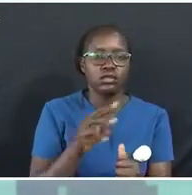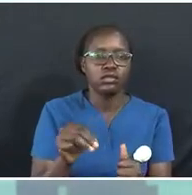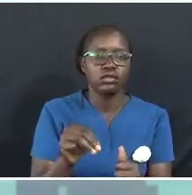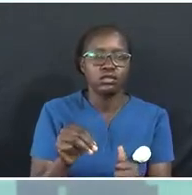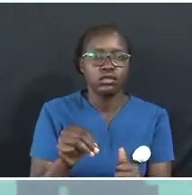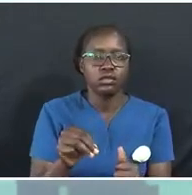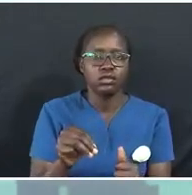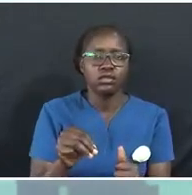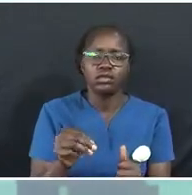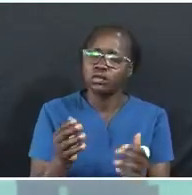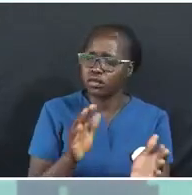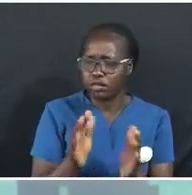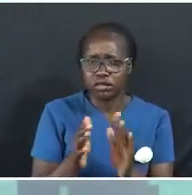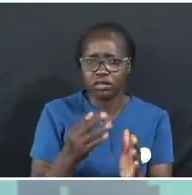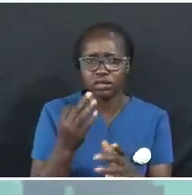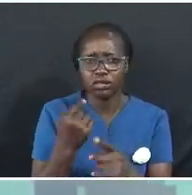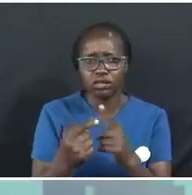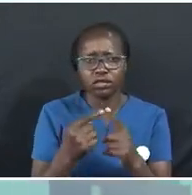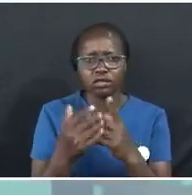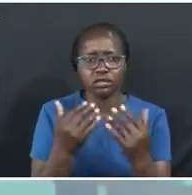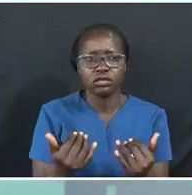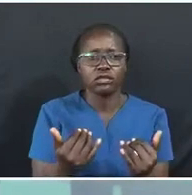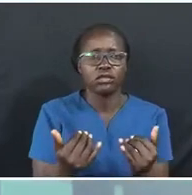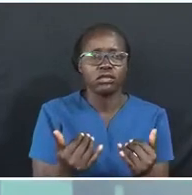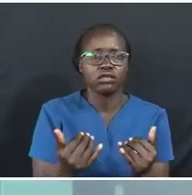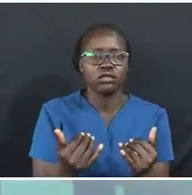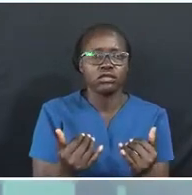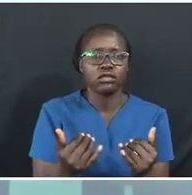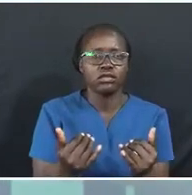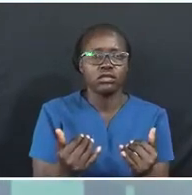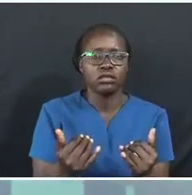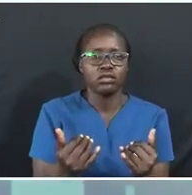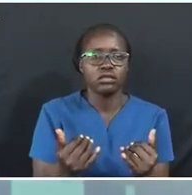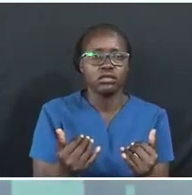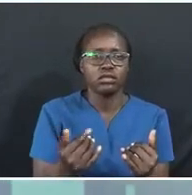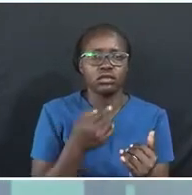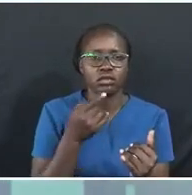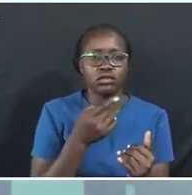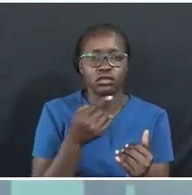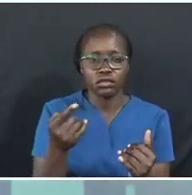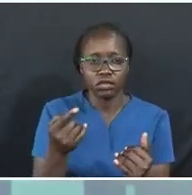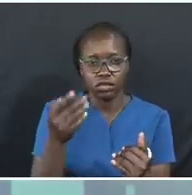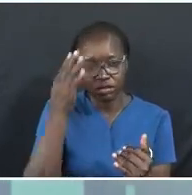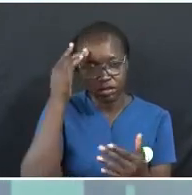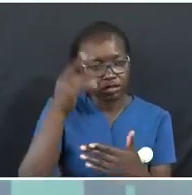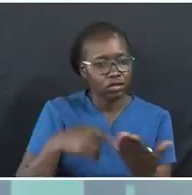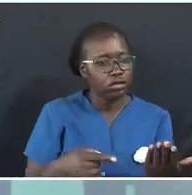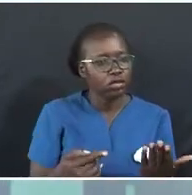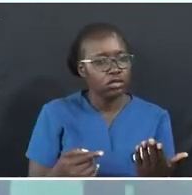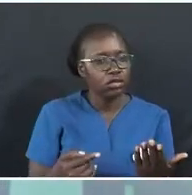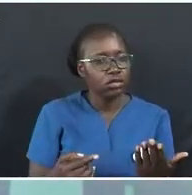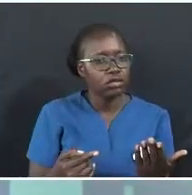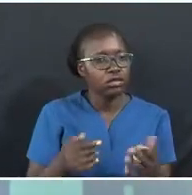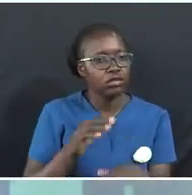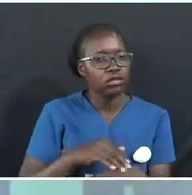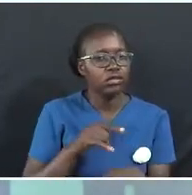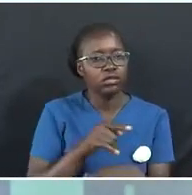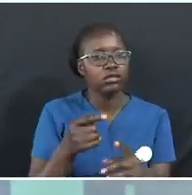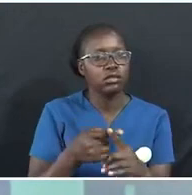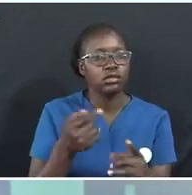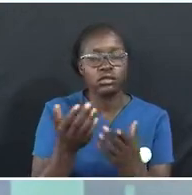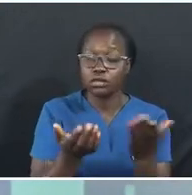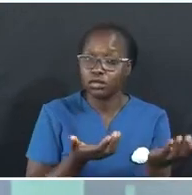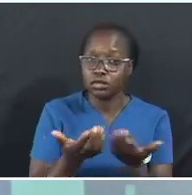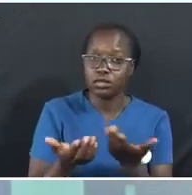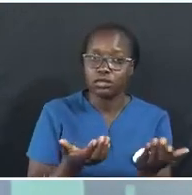3 years now when he made this statement. And he said, you know what? I call you from your